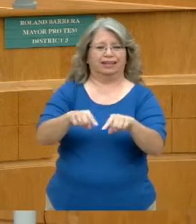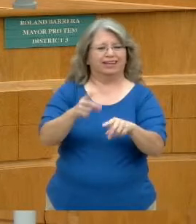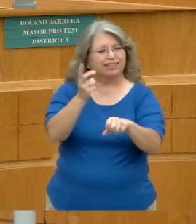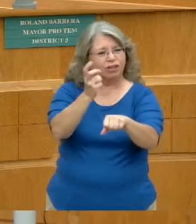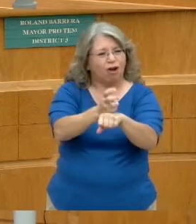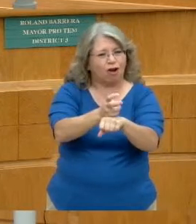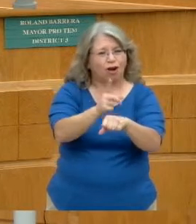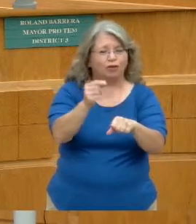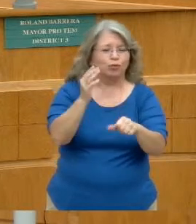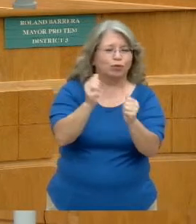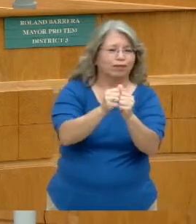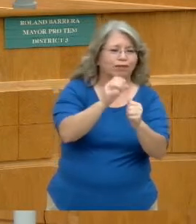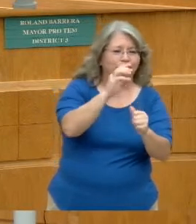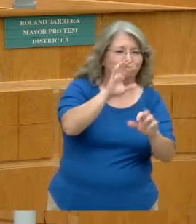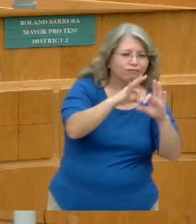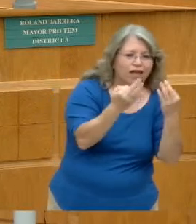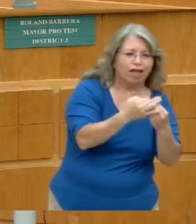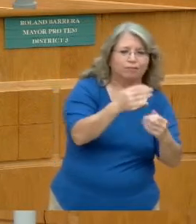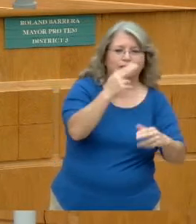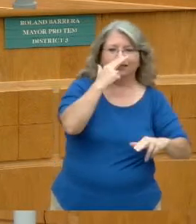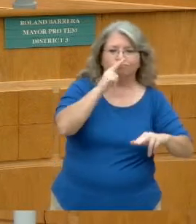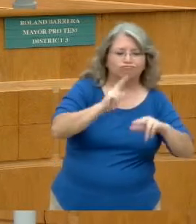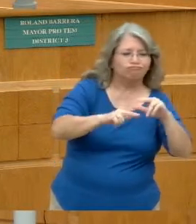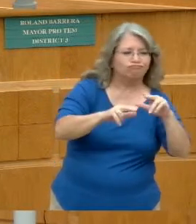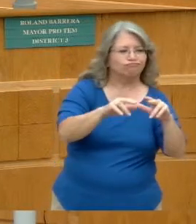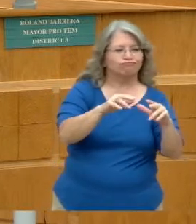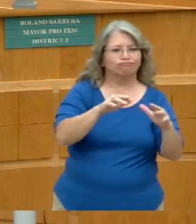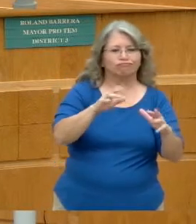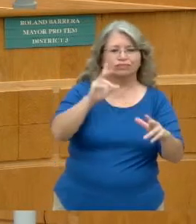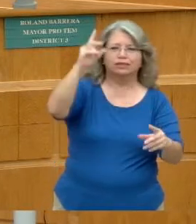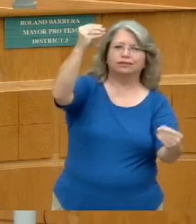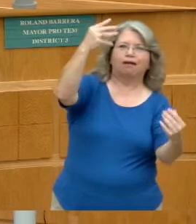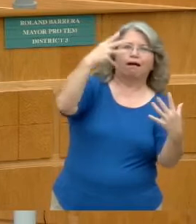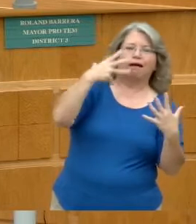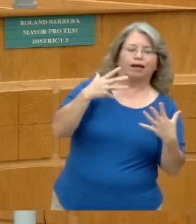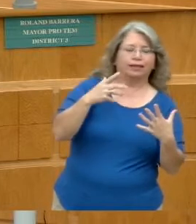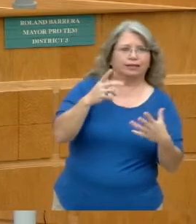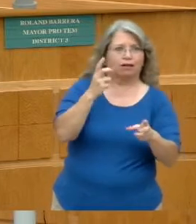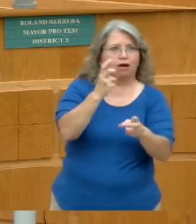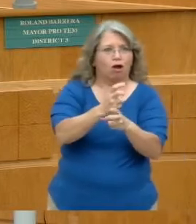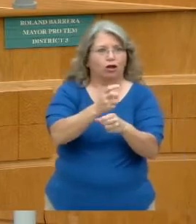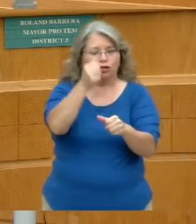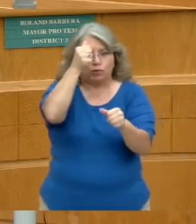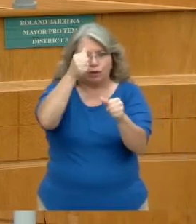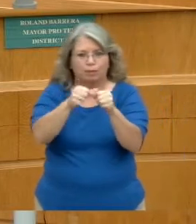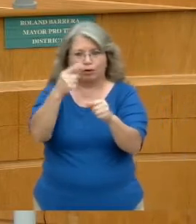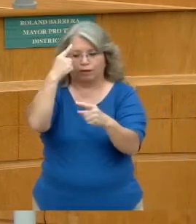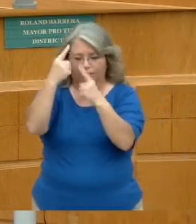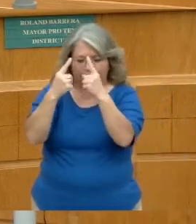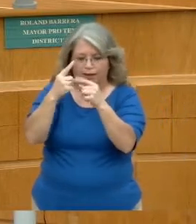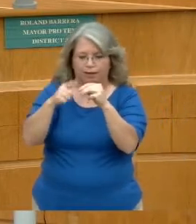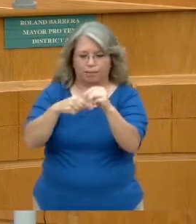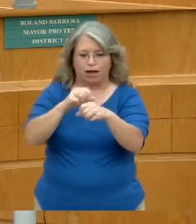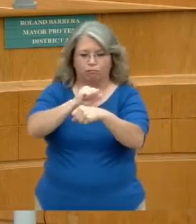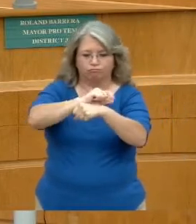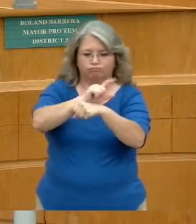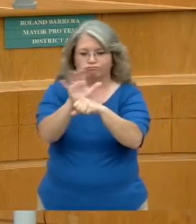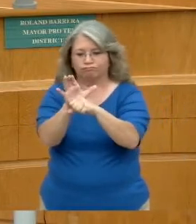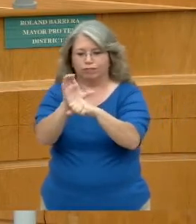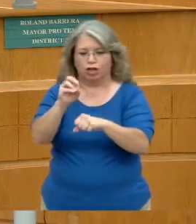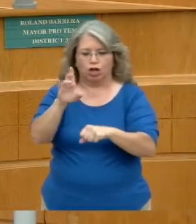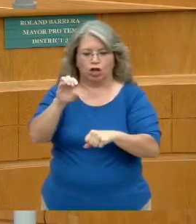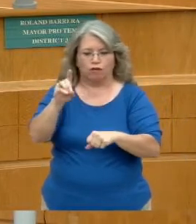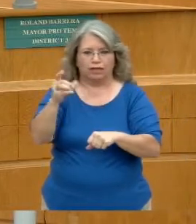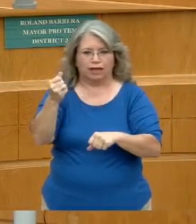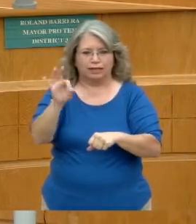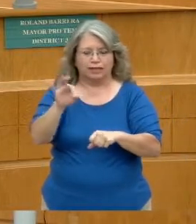and the sun is shining to really think about COVID-19, but we know that the best way to keep us healthy, keep us coming back and